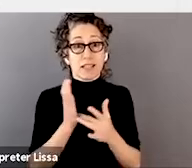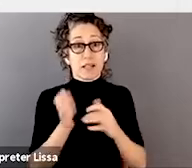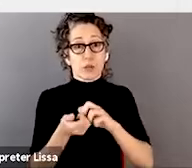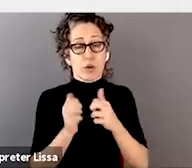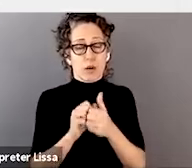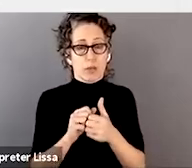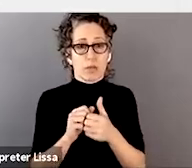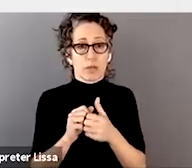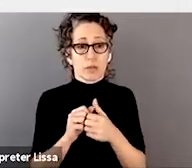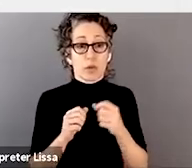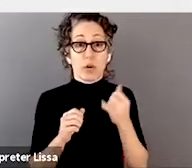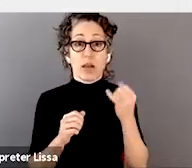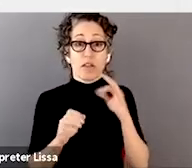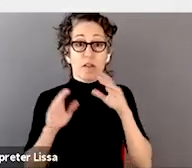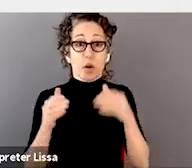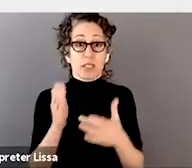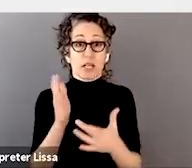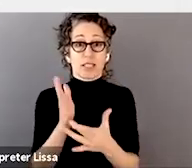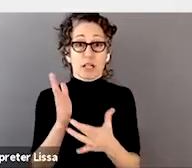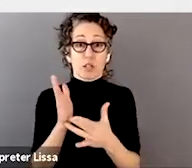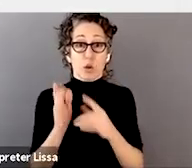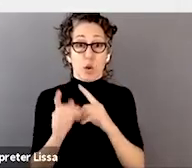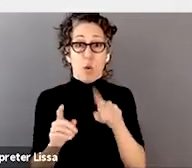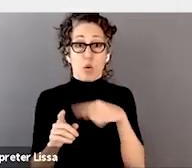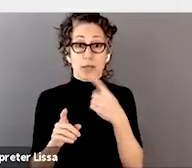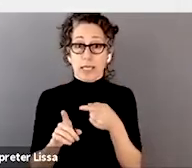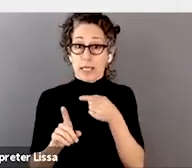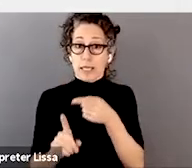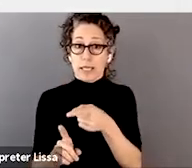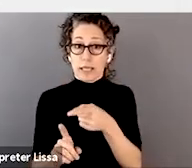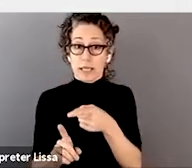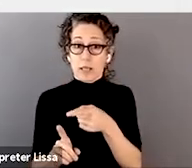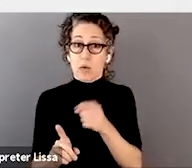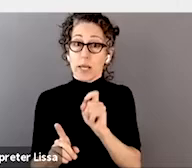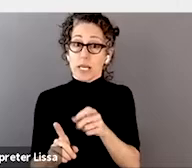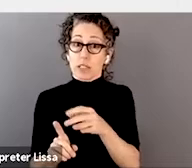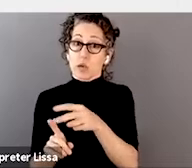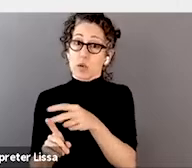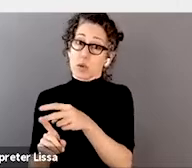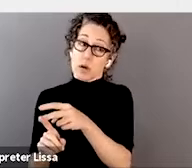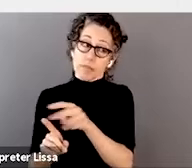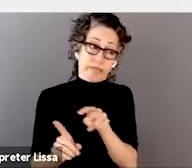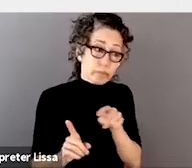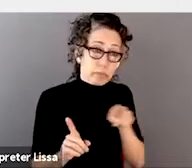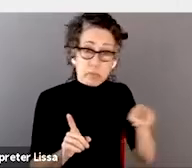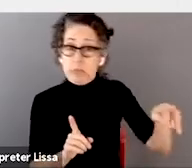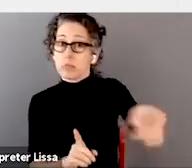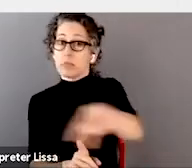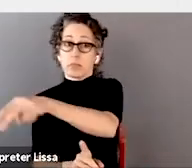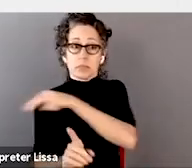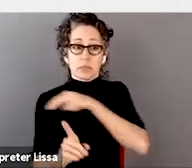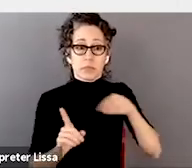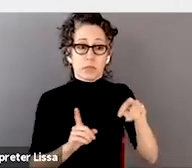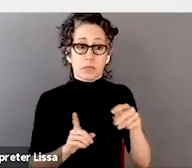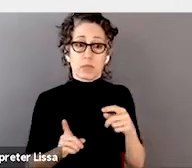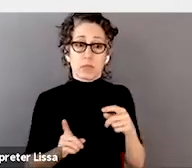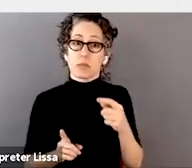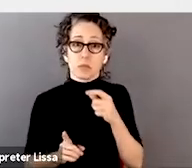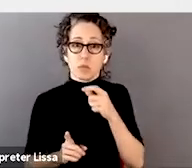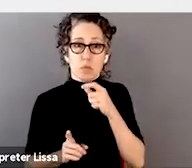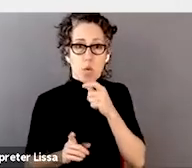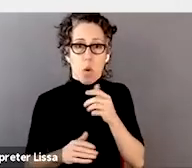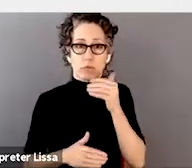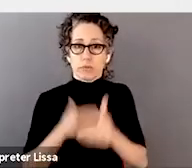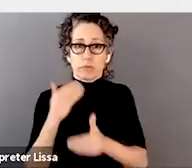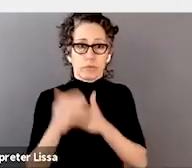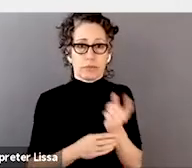only focus on the technical aspect of it without borrowing from the social sciences or the people who are experts in that actual field, we're really not going to move the needle as